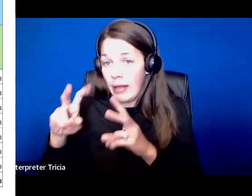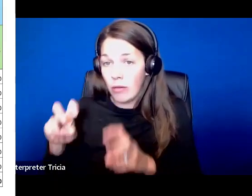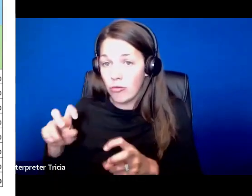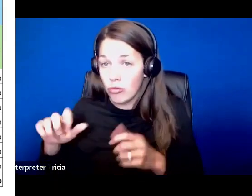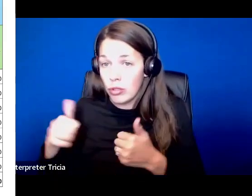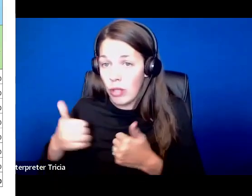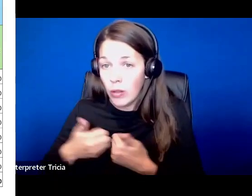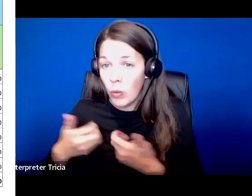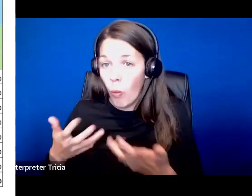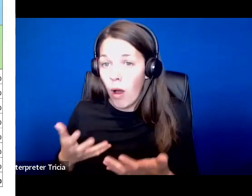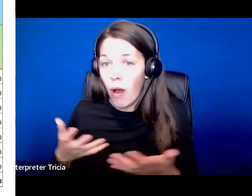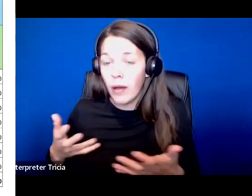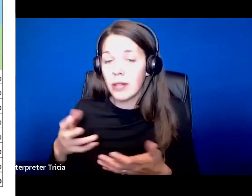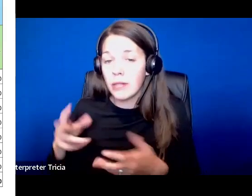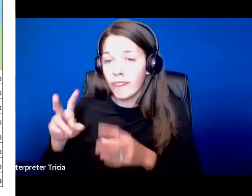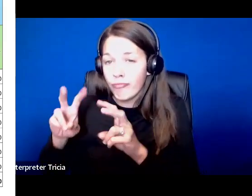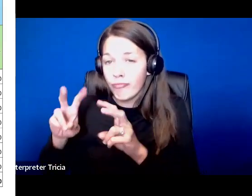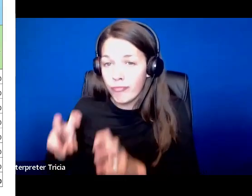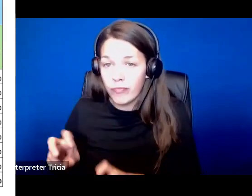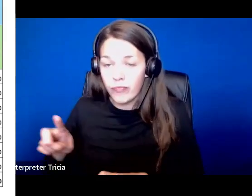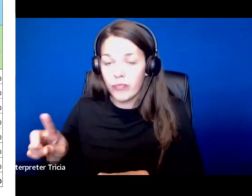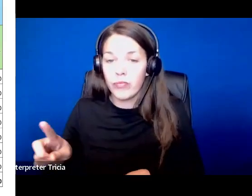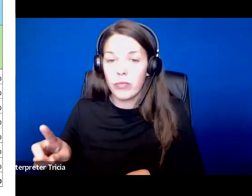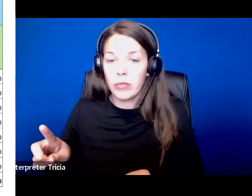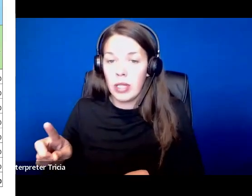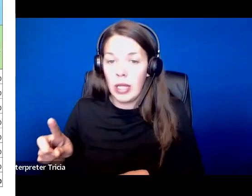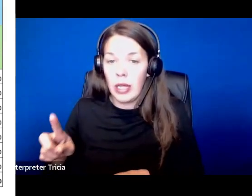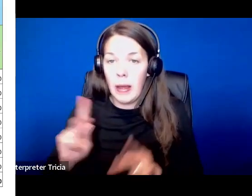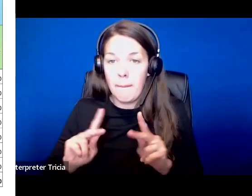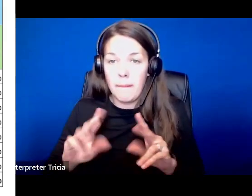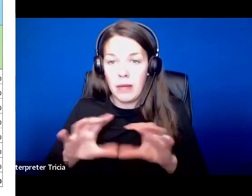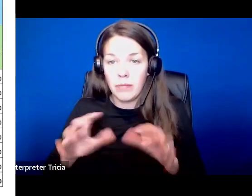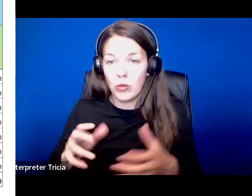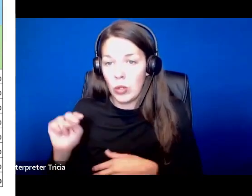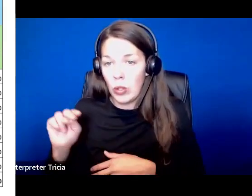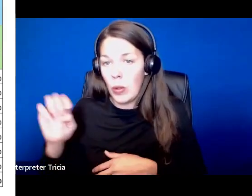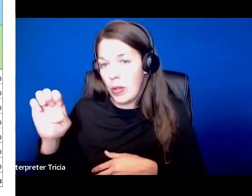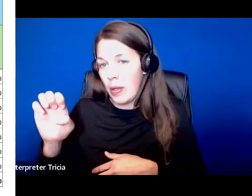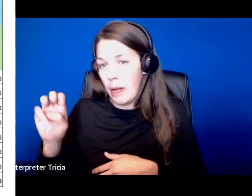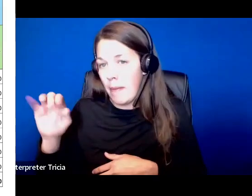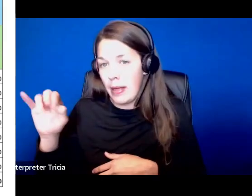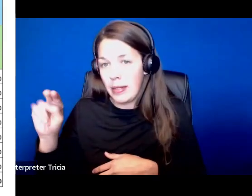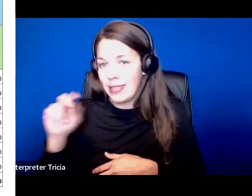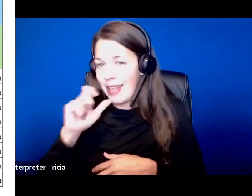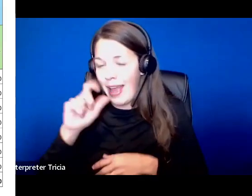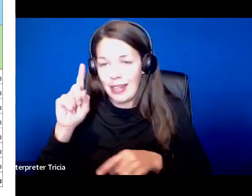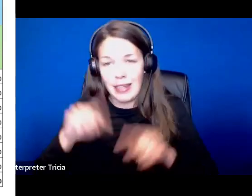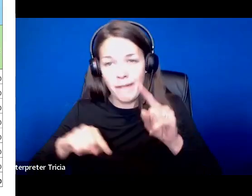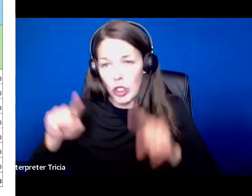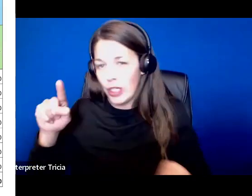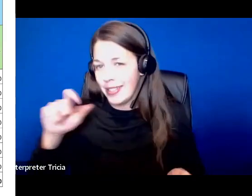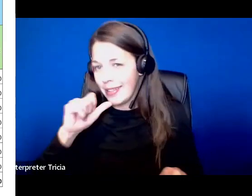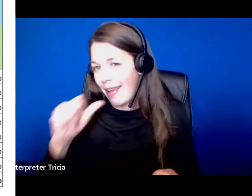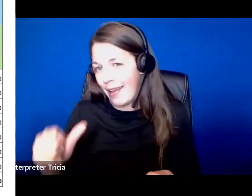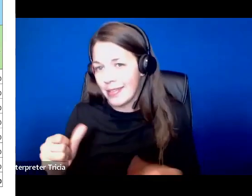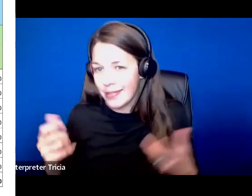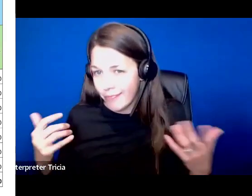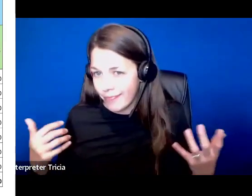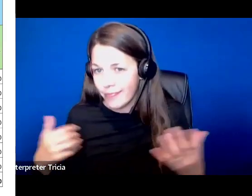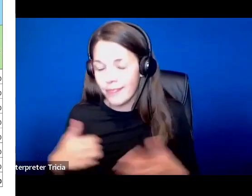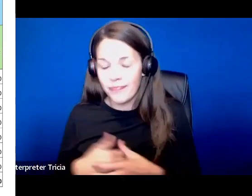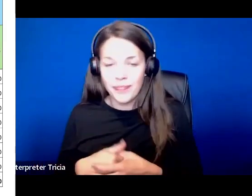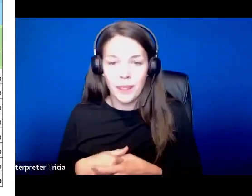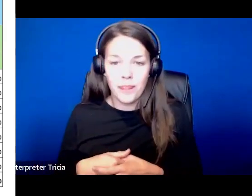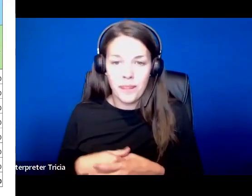challenges are, one thing is that the population in Northeast Minnesota just isn't as diverse, and healthcare